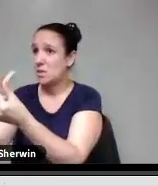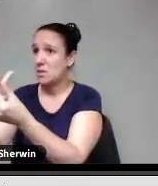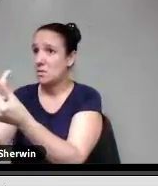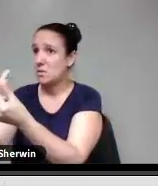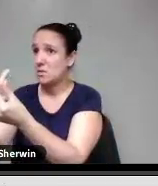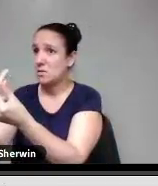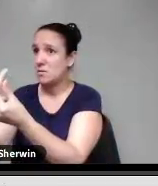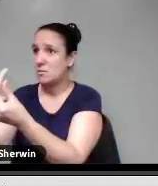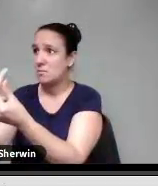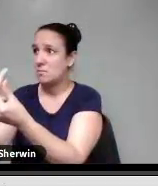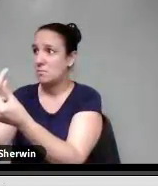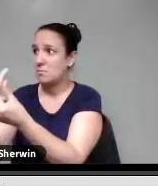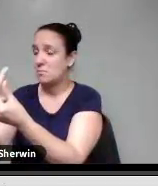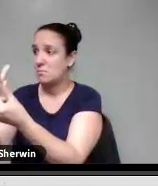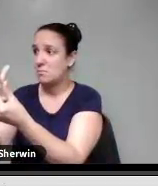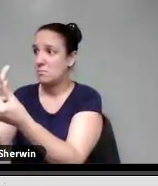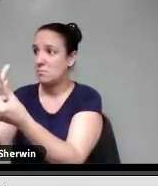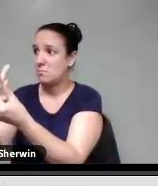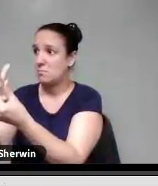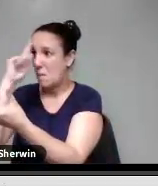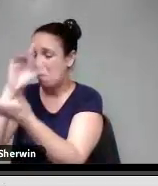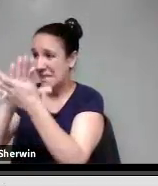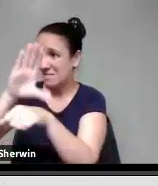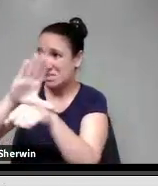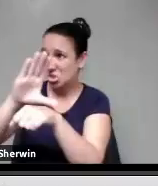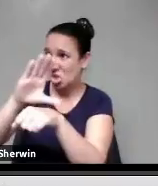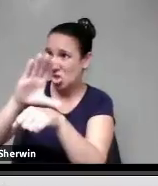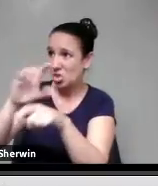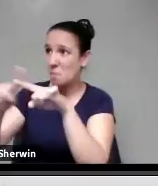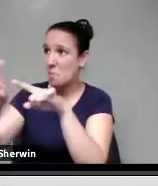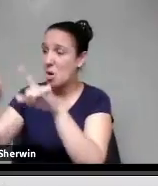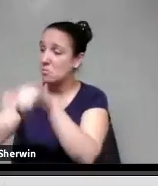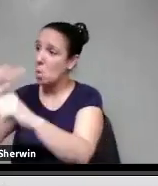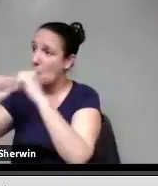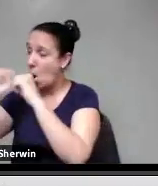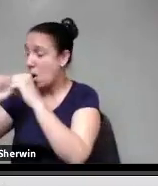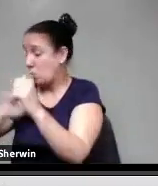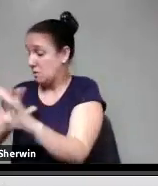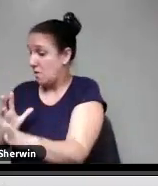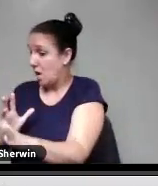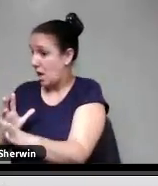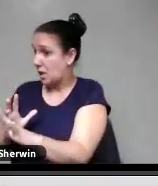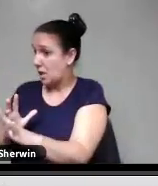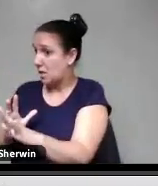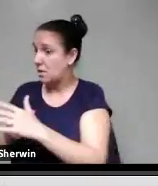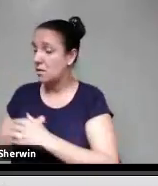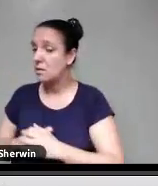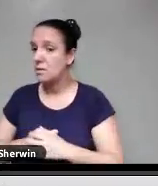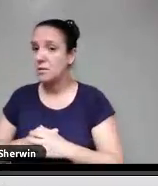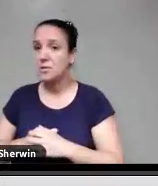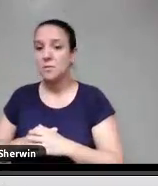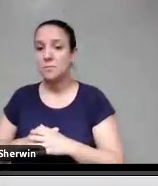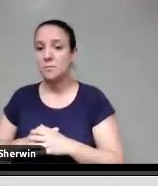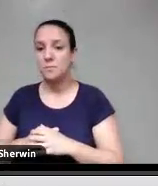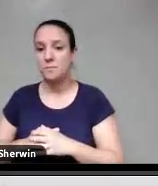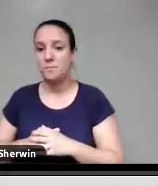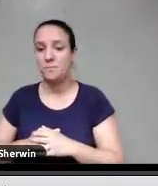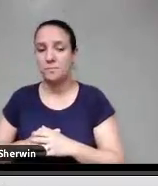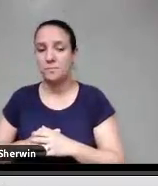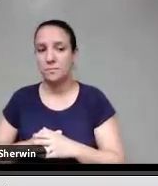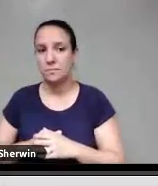bar, and there's nothing wrong with that. I was doing a program a few years ago for people looking for jobs, and we were talking about where would